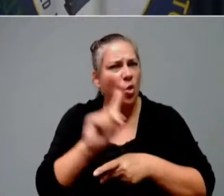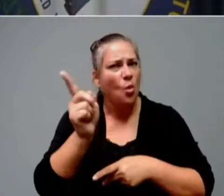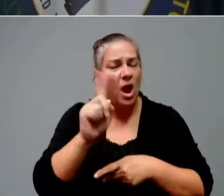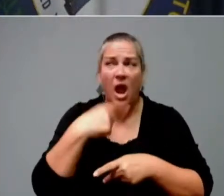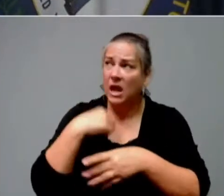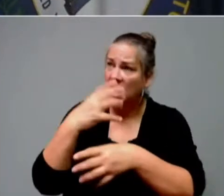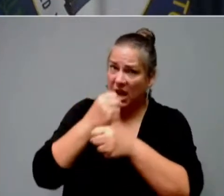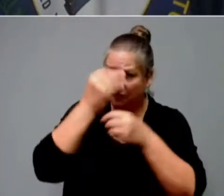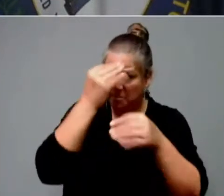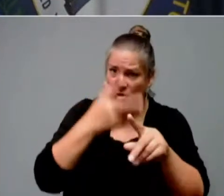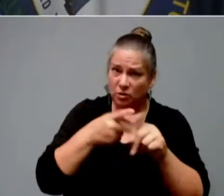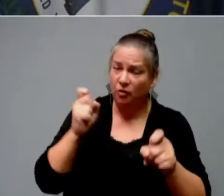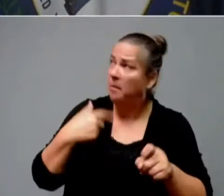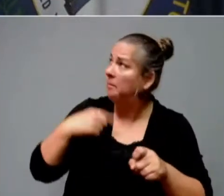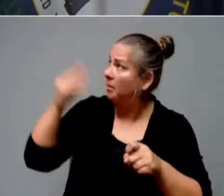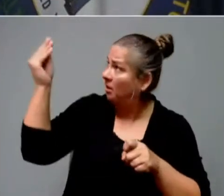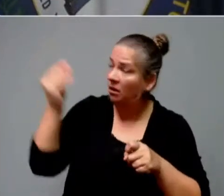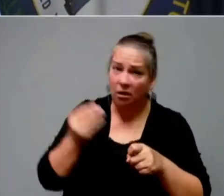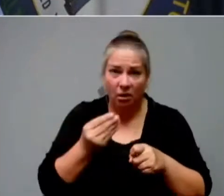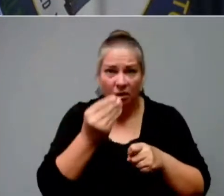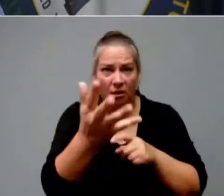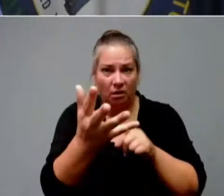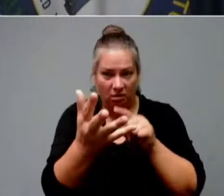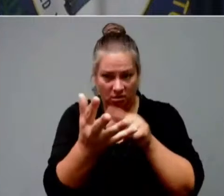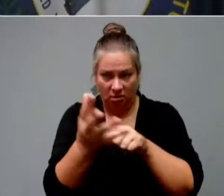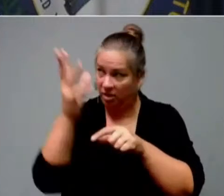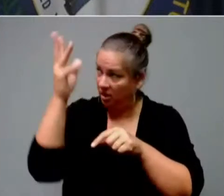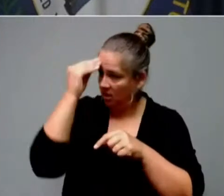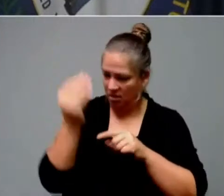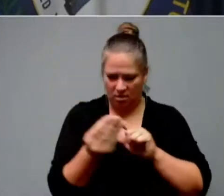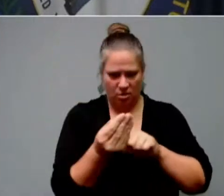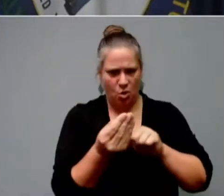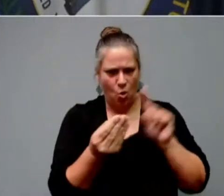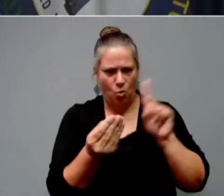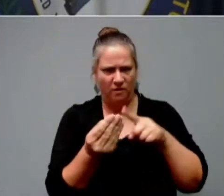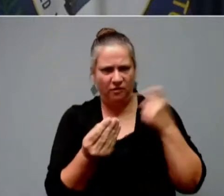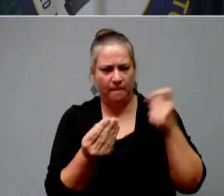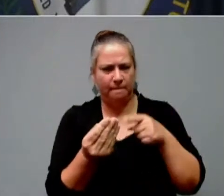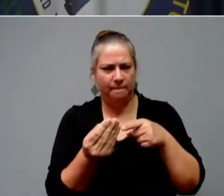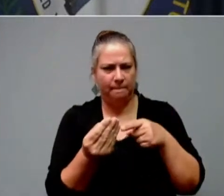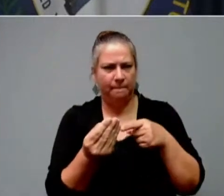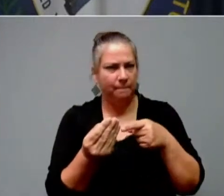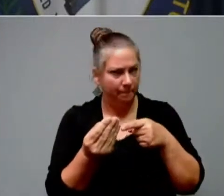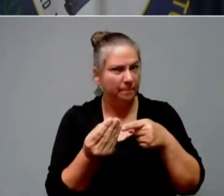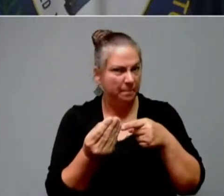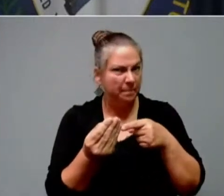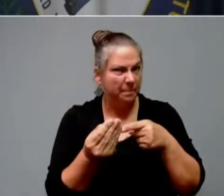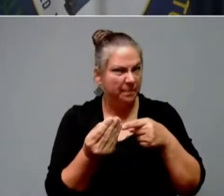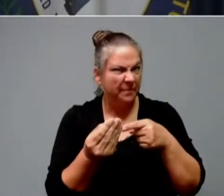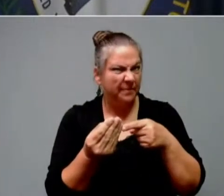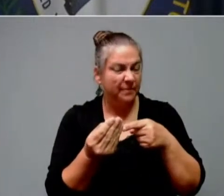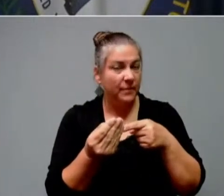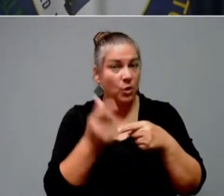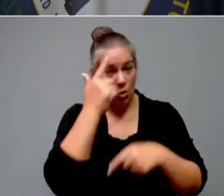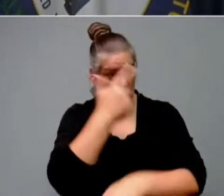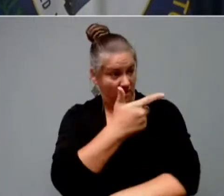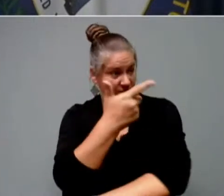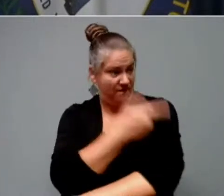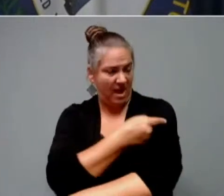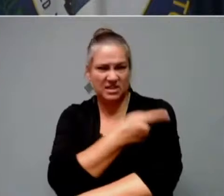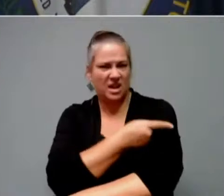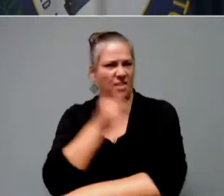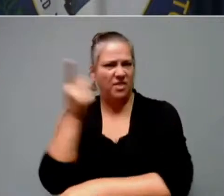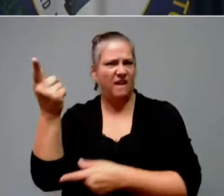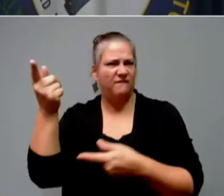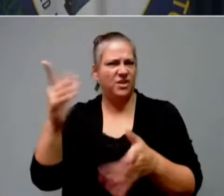this. These vaccines, across a whole variety of them, have been administered the world around. We've given out,